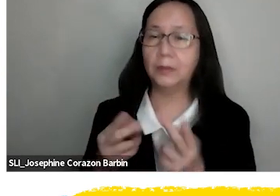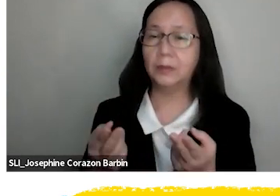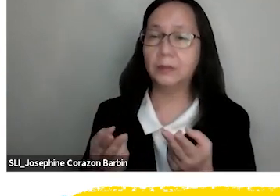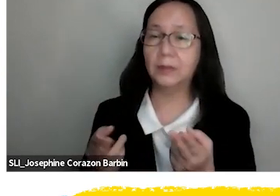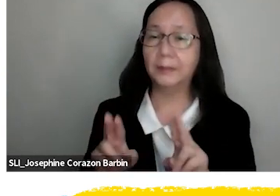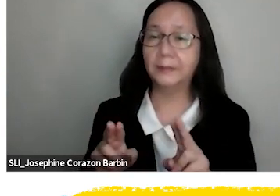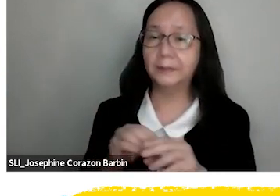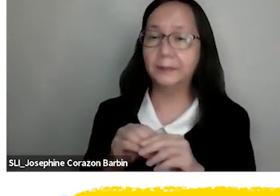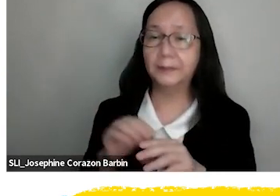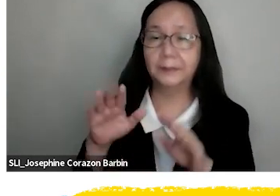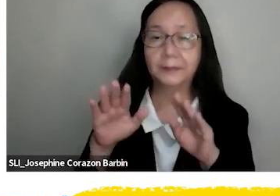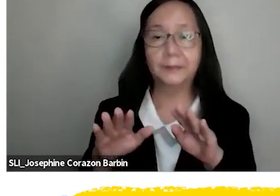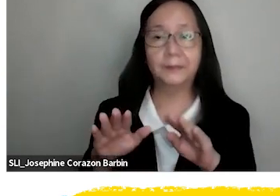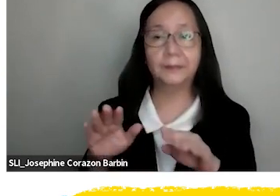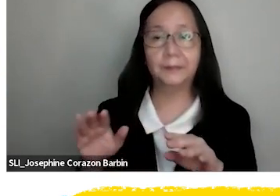their child